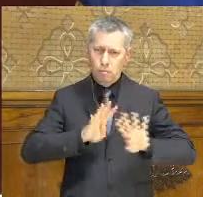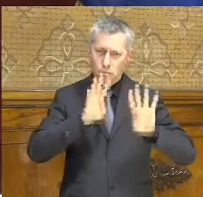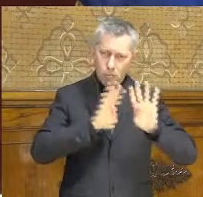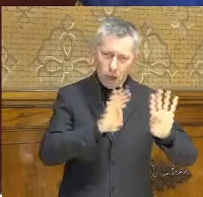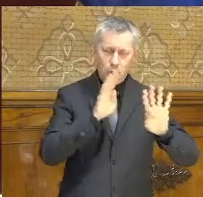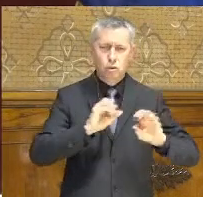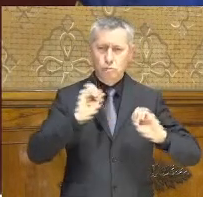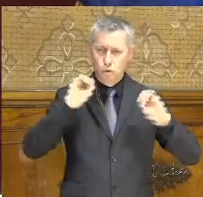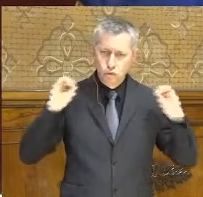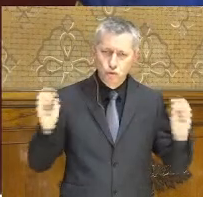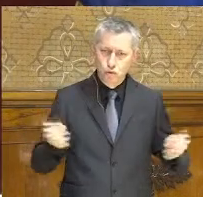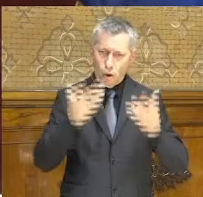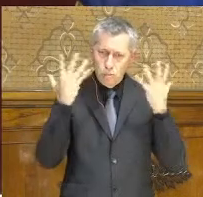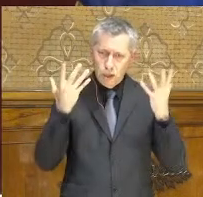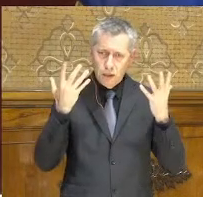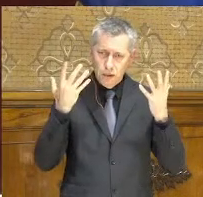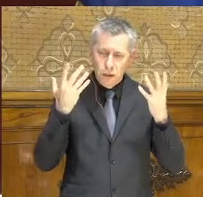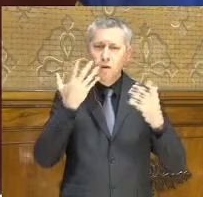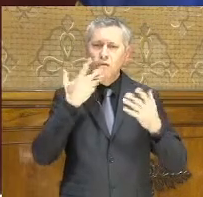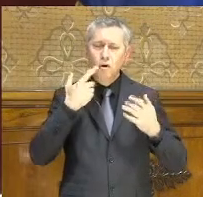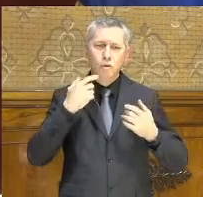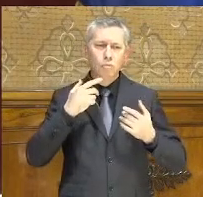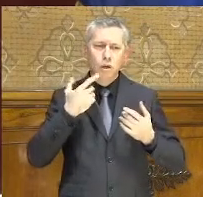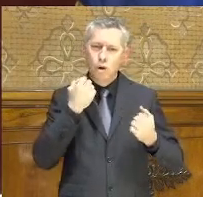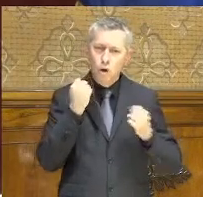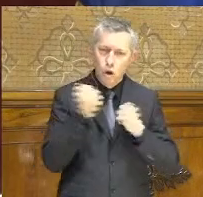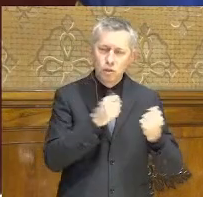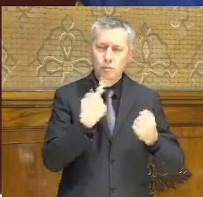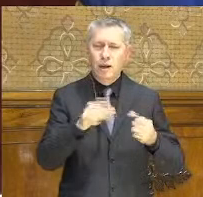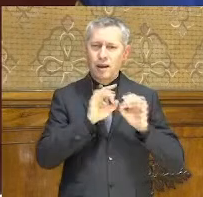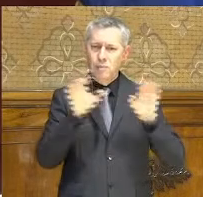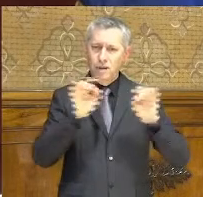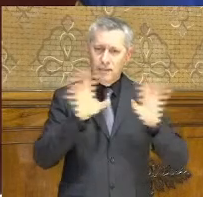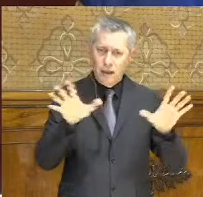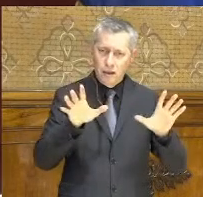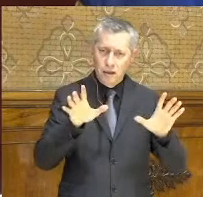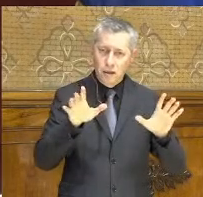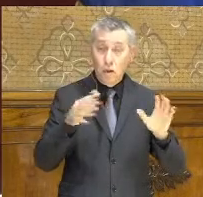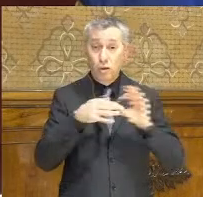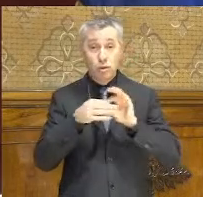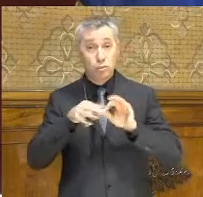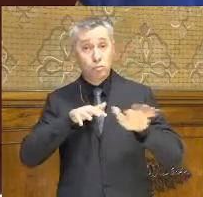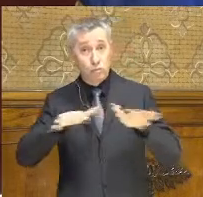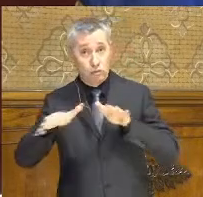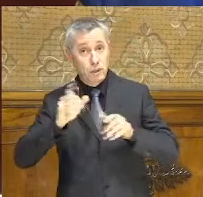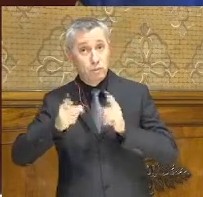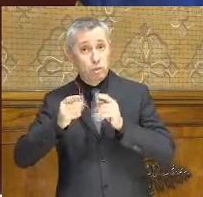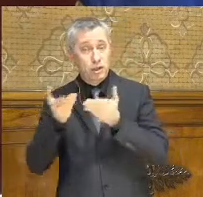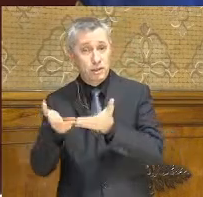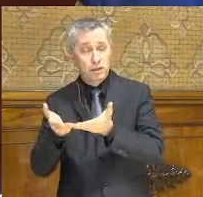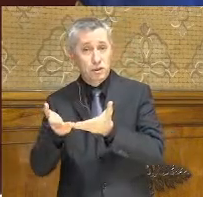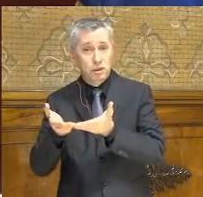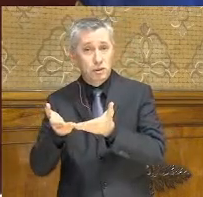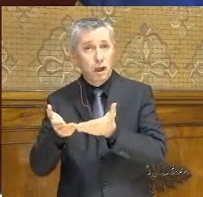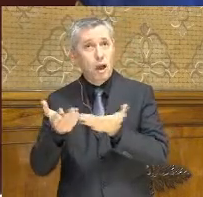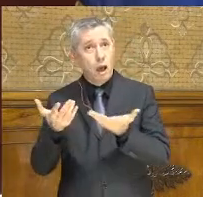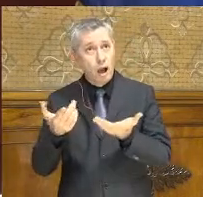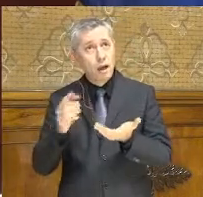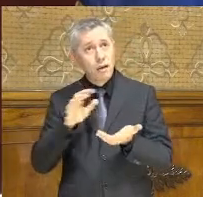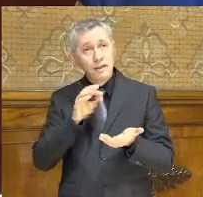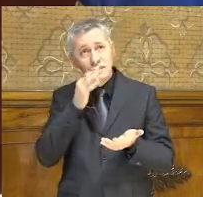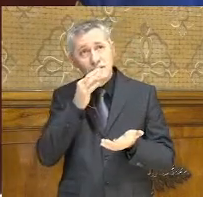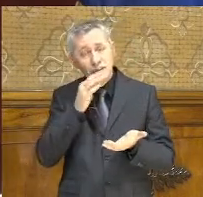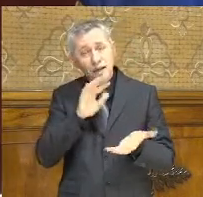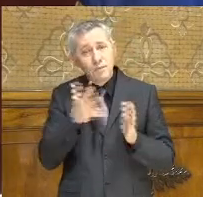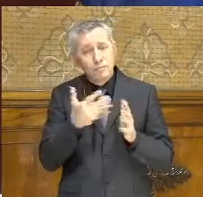the struggle for freedom with the action of political movements and politics as